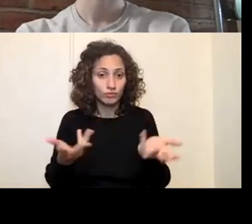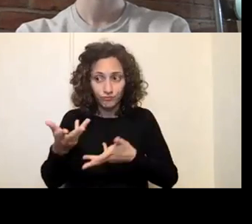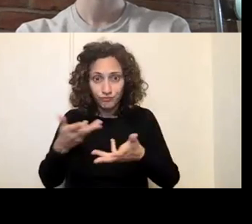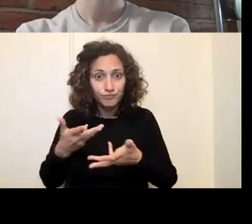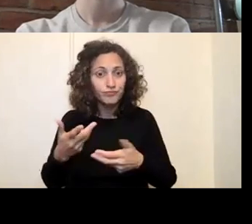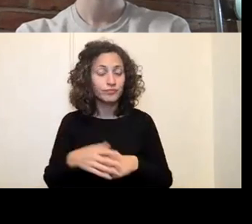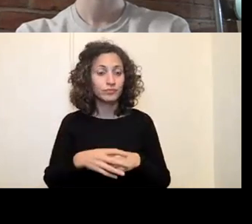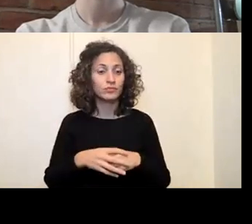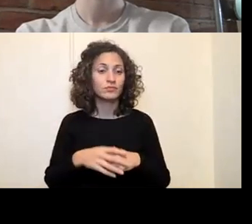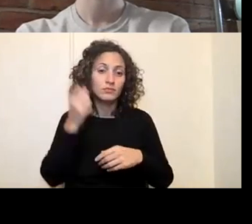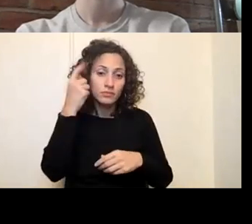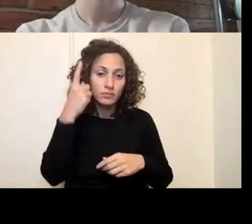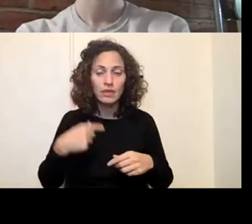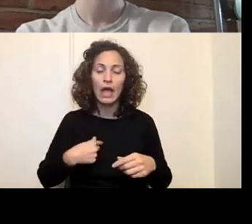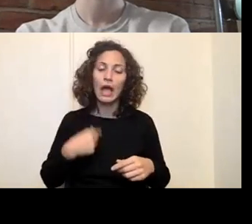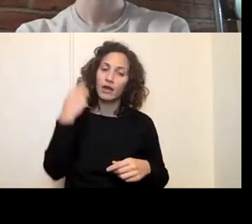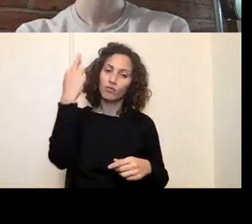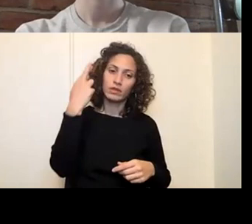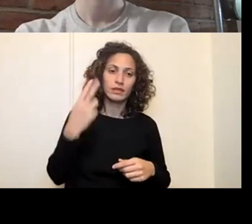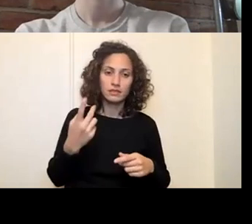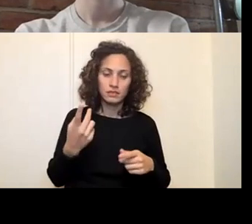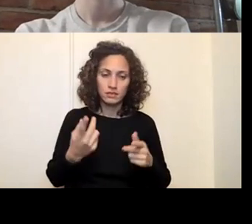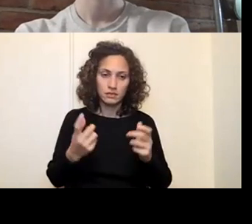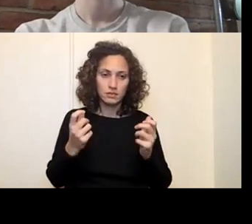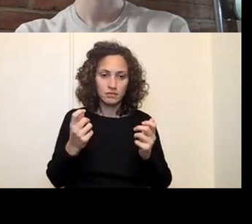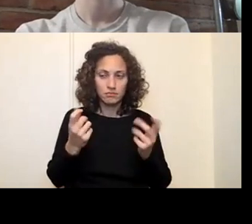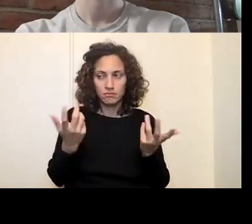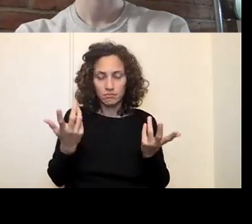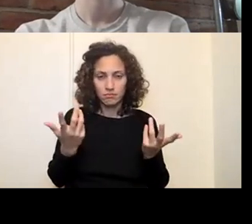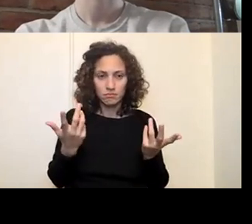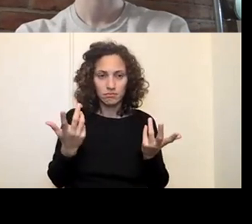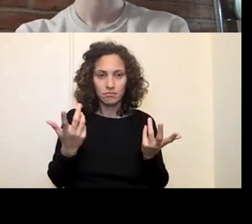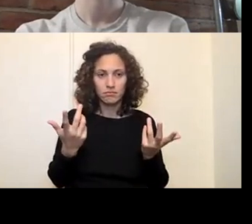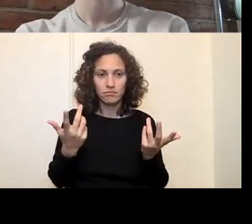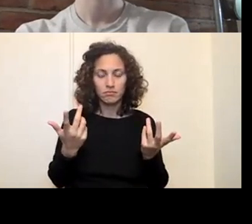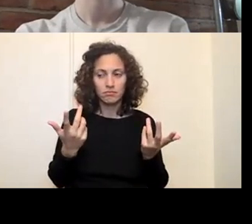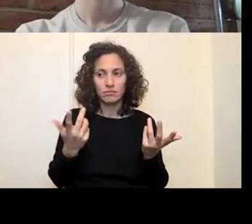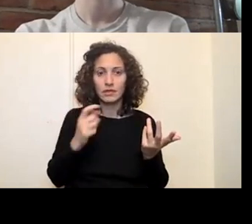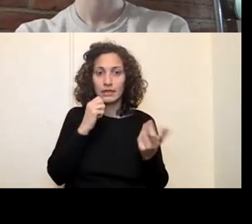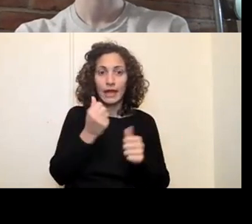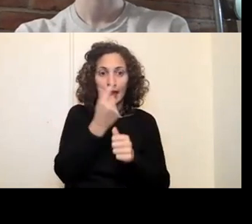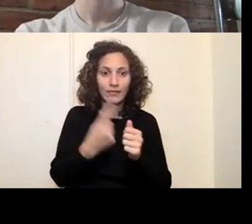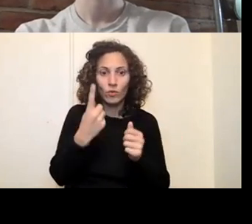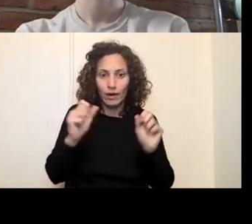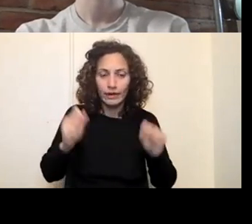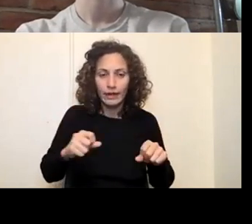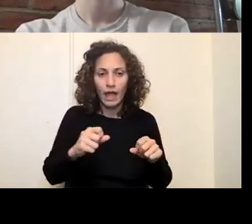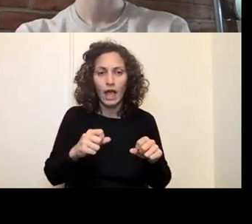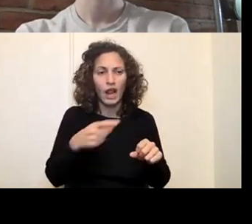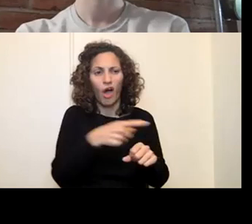However, I do realize that that's not, something that an ability that everyone has, depending on like